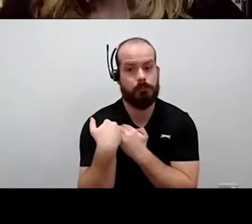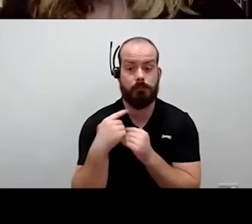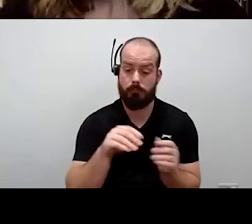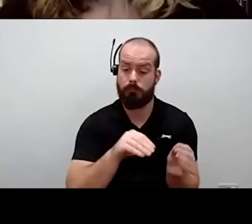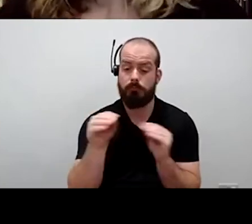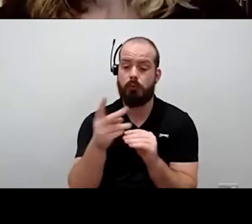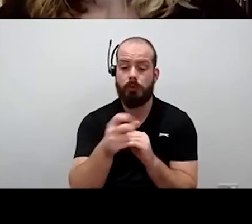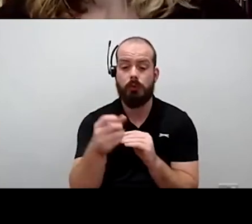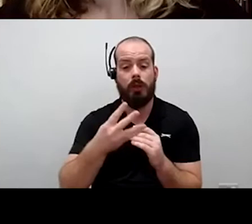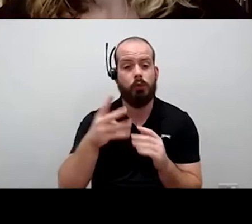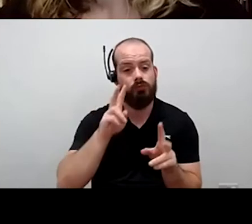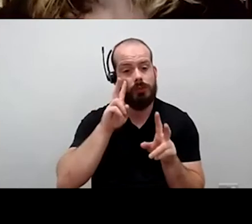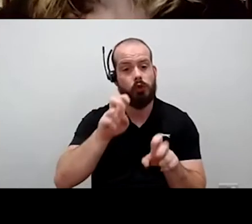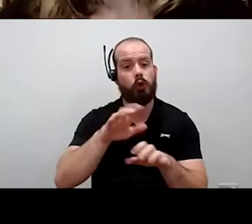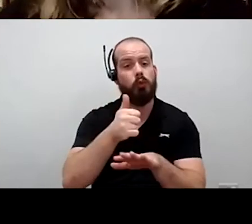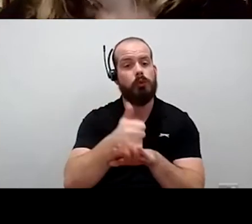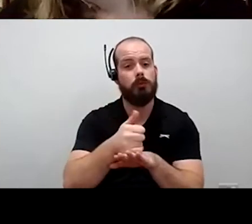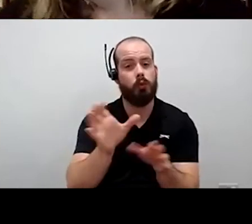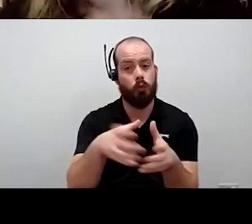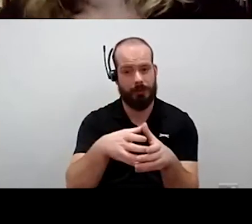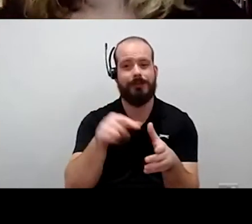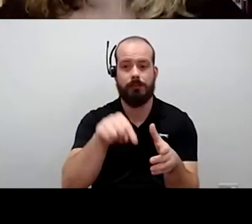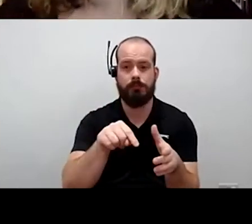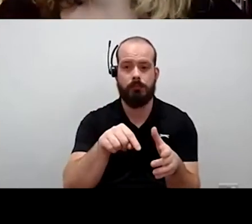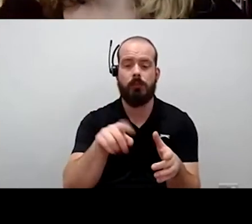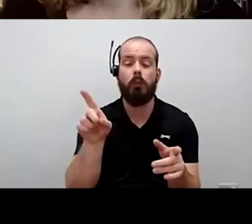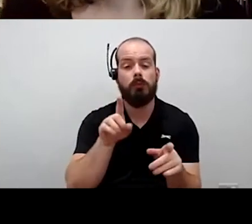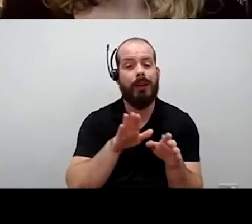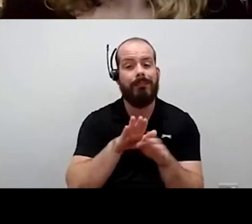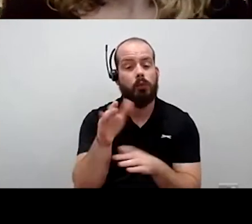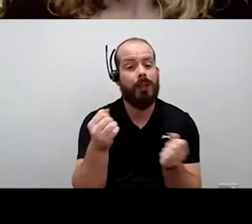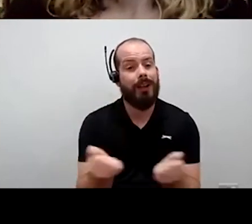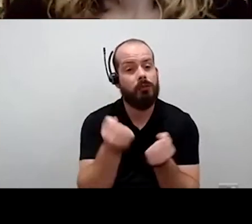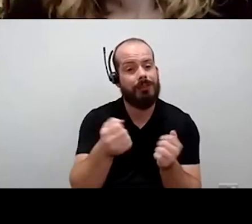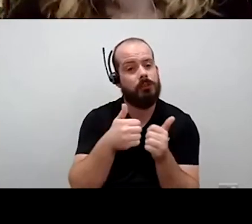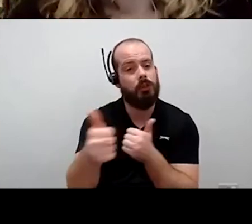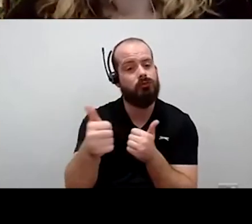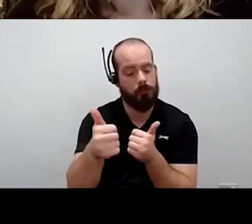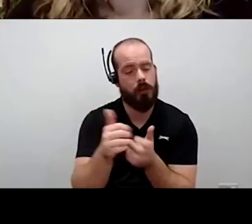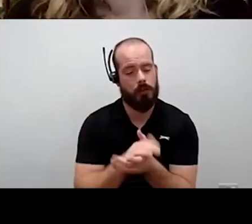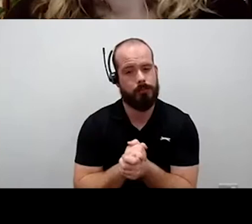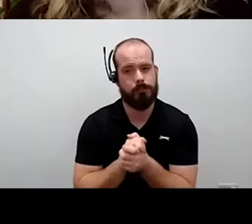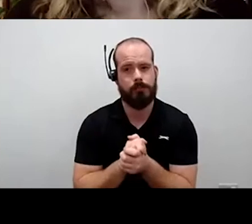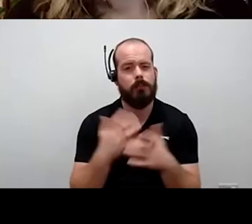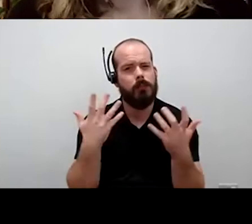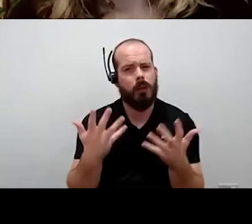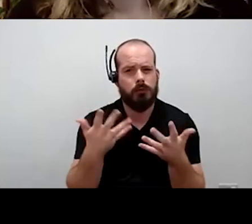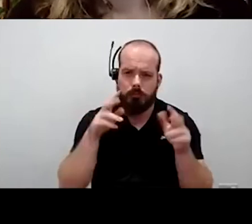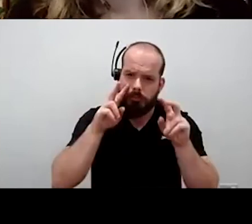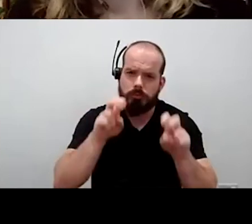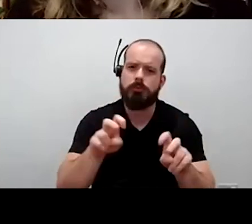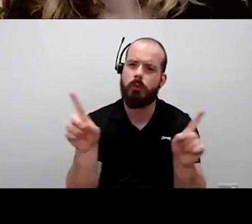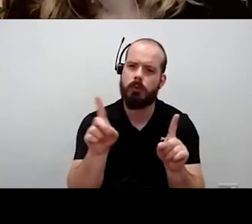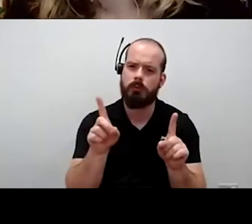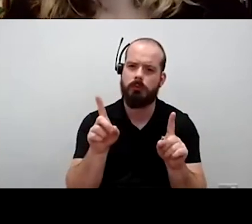unit and innovation at the Department for Future Energy and Industrial Systems. His current work focuses on structural change